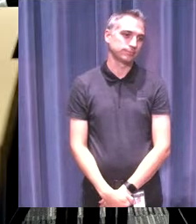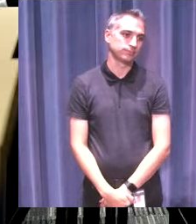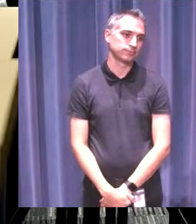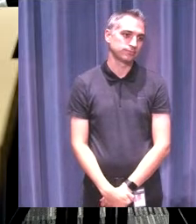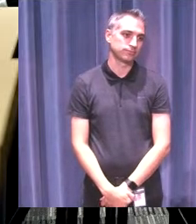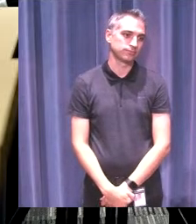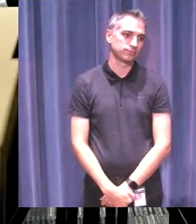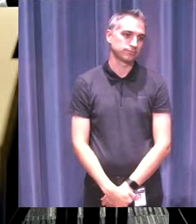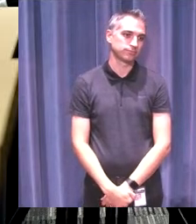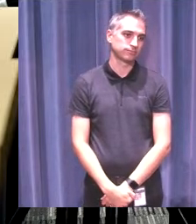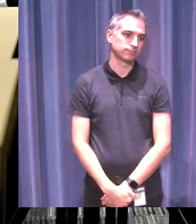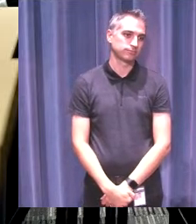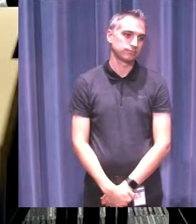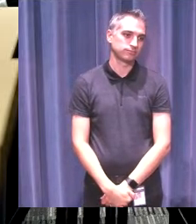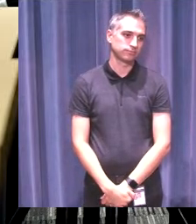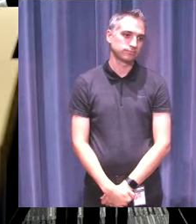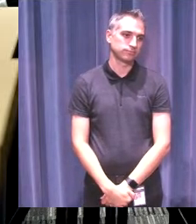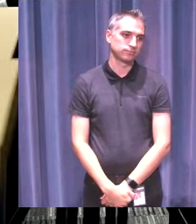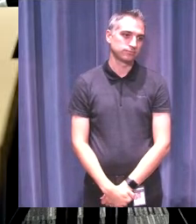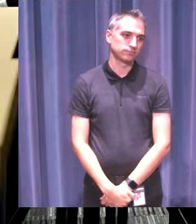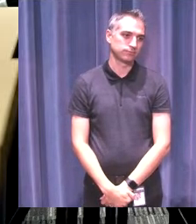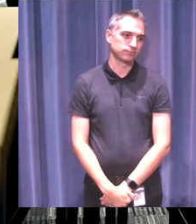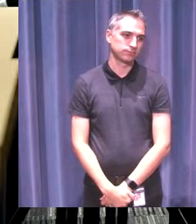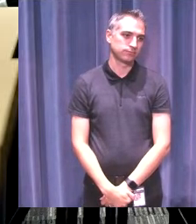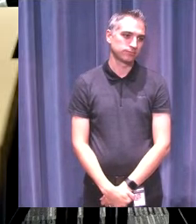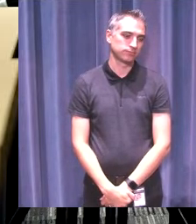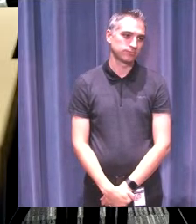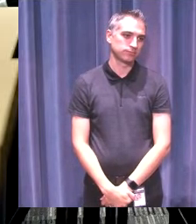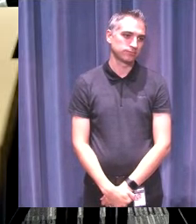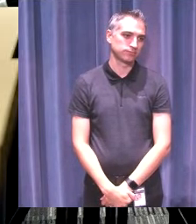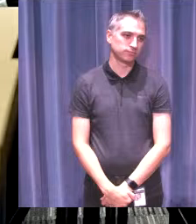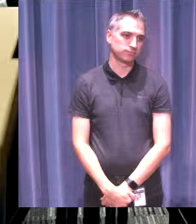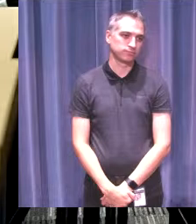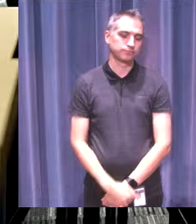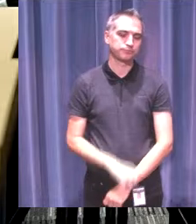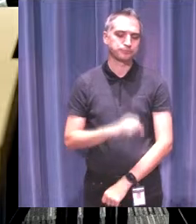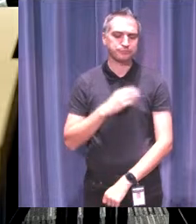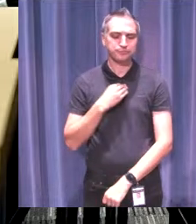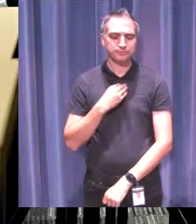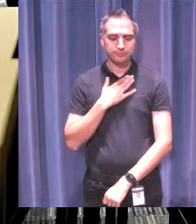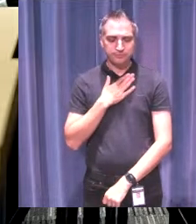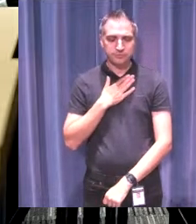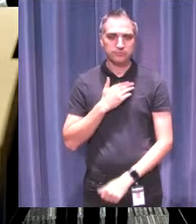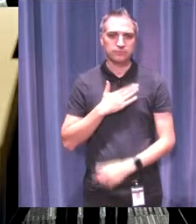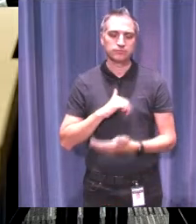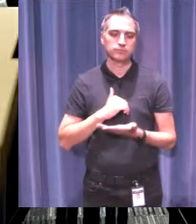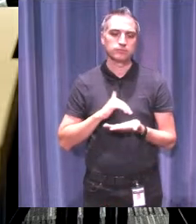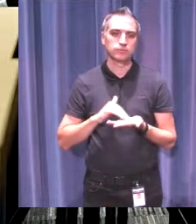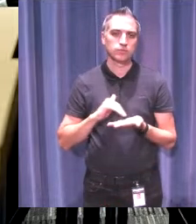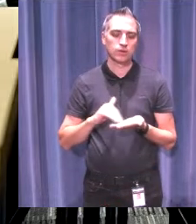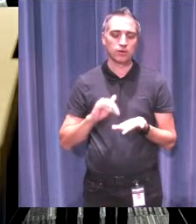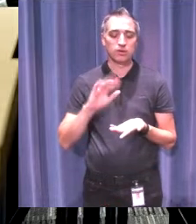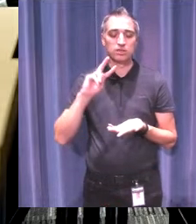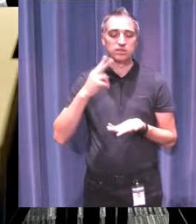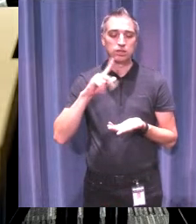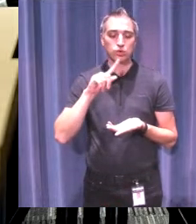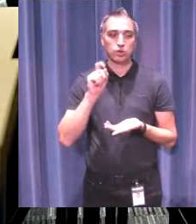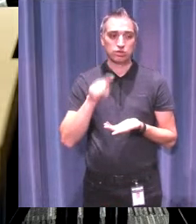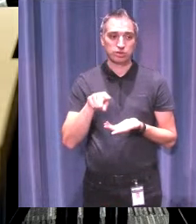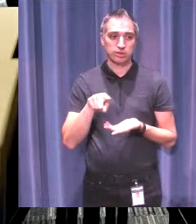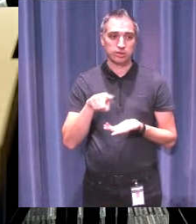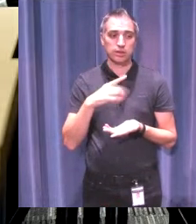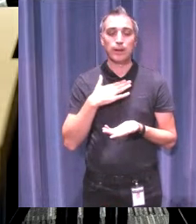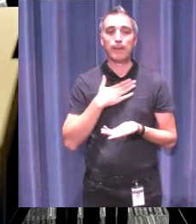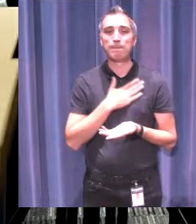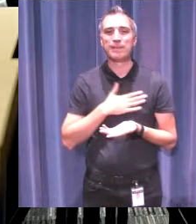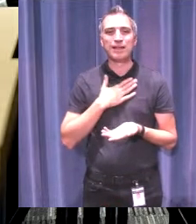you. Okay, the second, I'm sorry. The second question is, please give